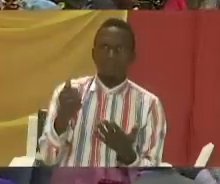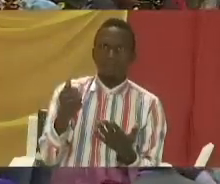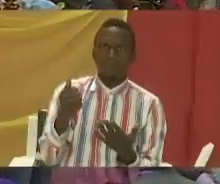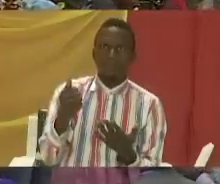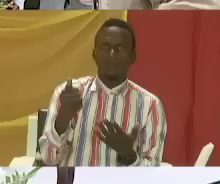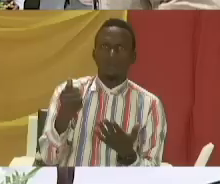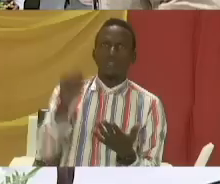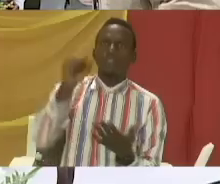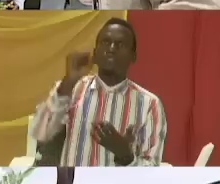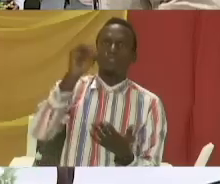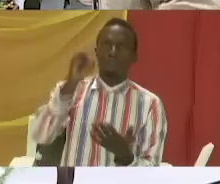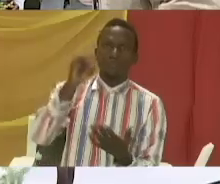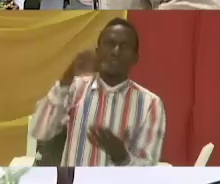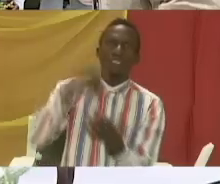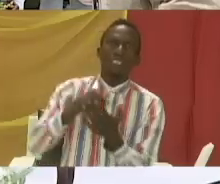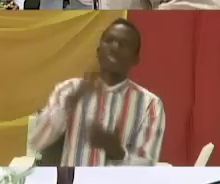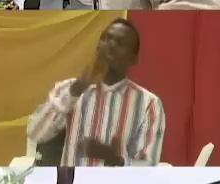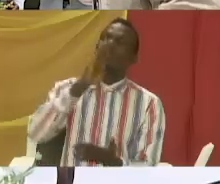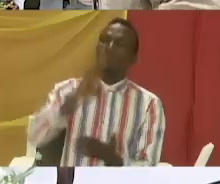So shall it be.